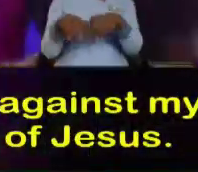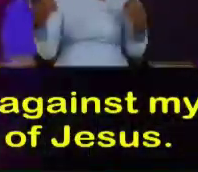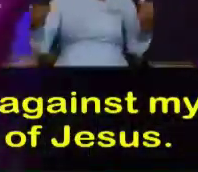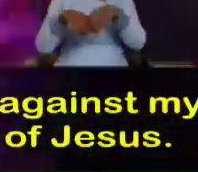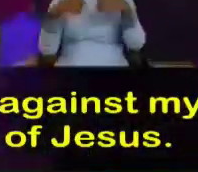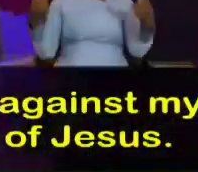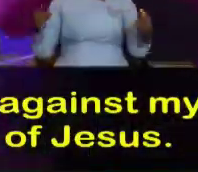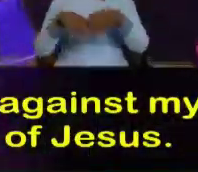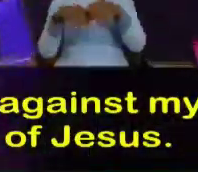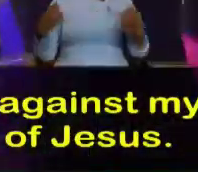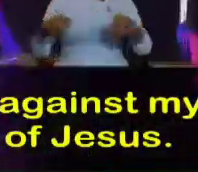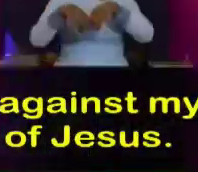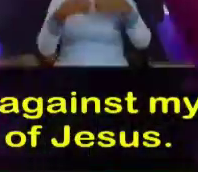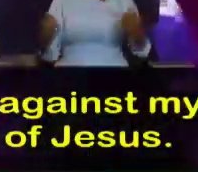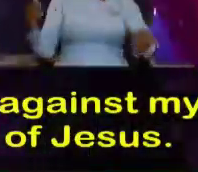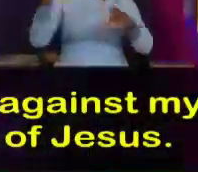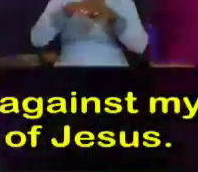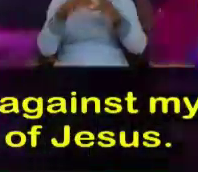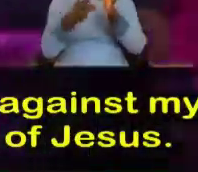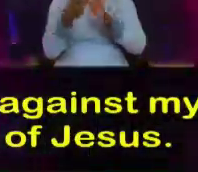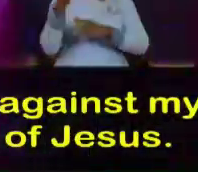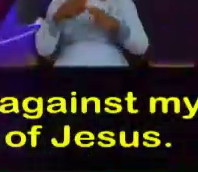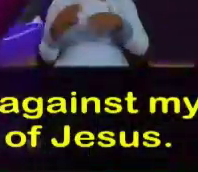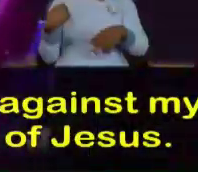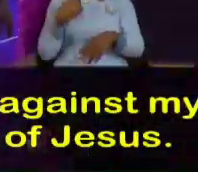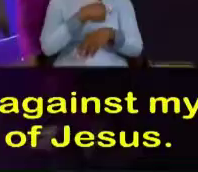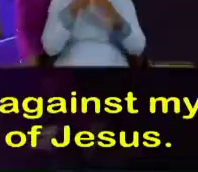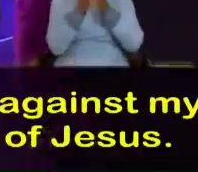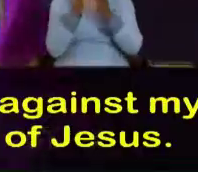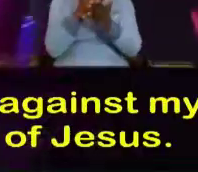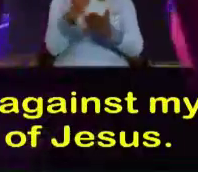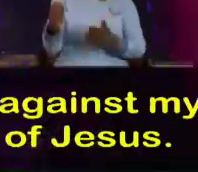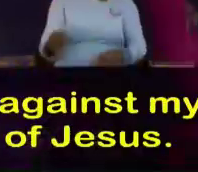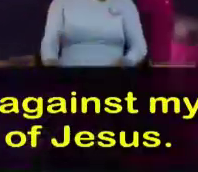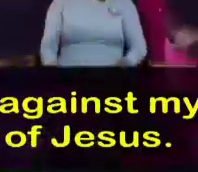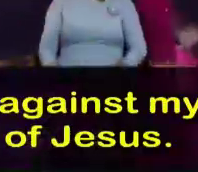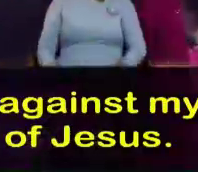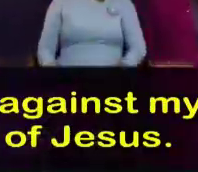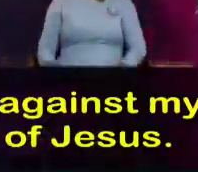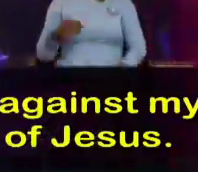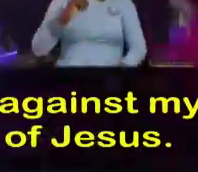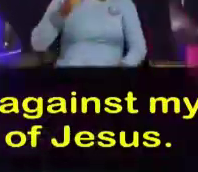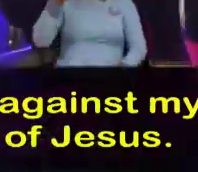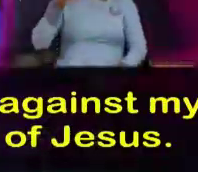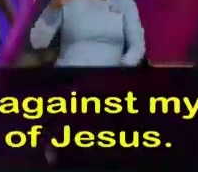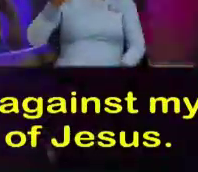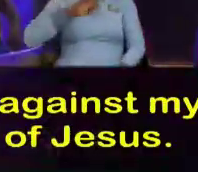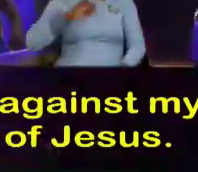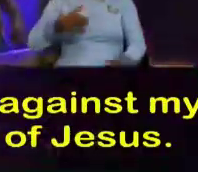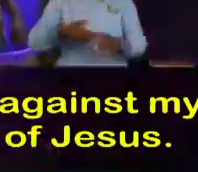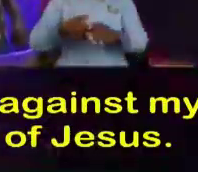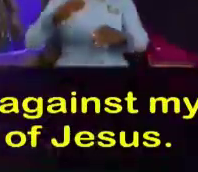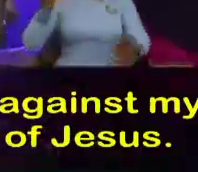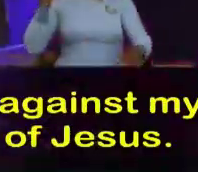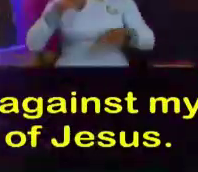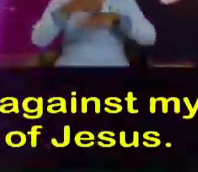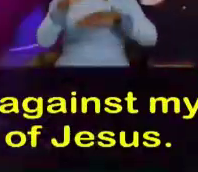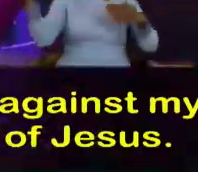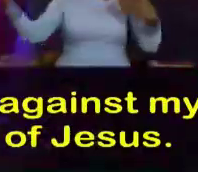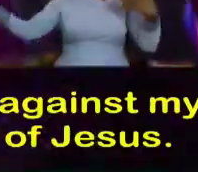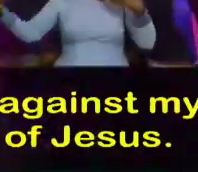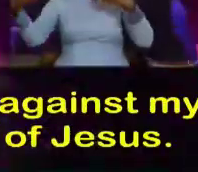In Jesus' name we pray. Ni oruko Jesu. I fire back